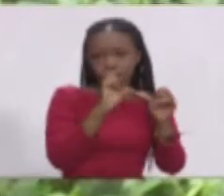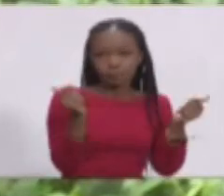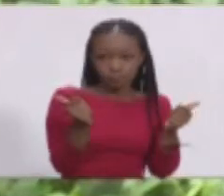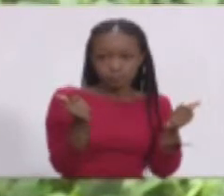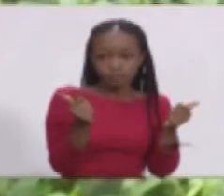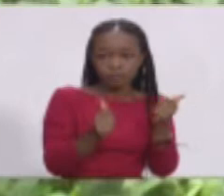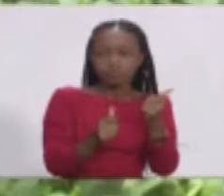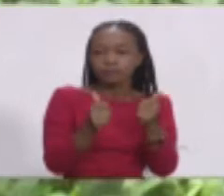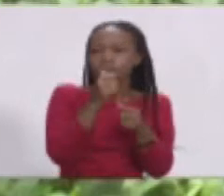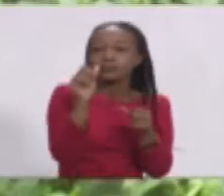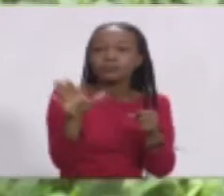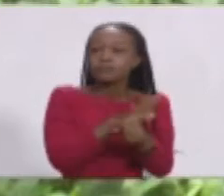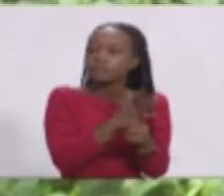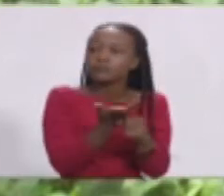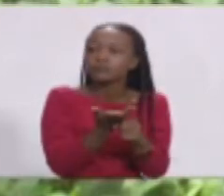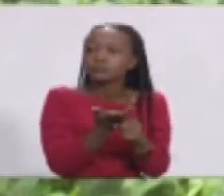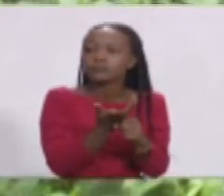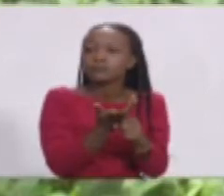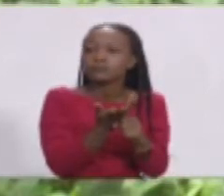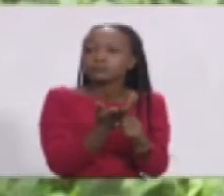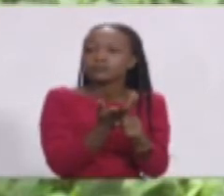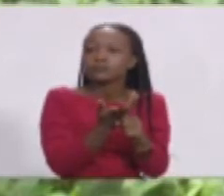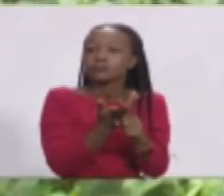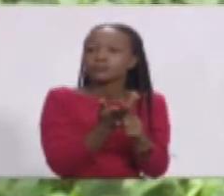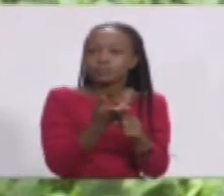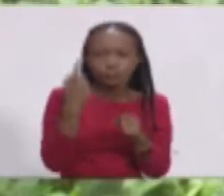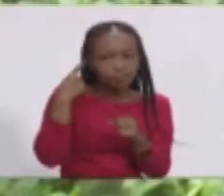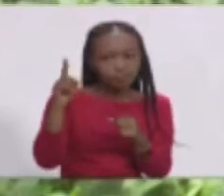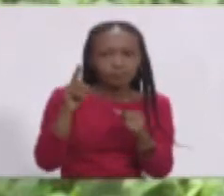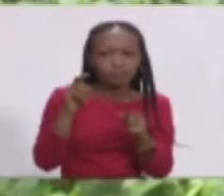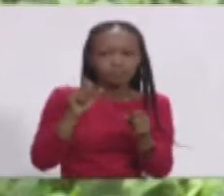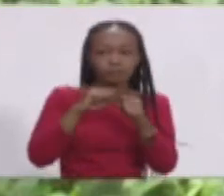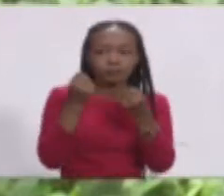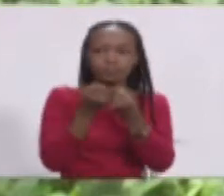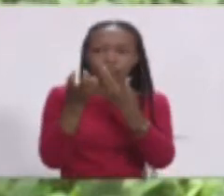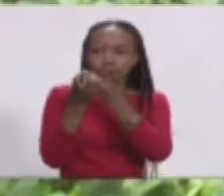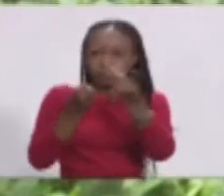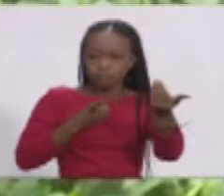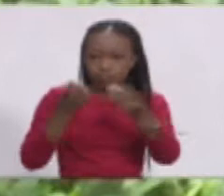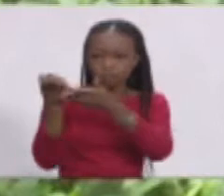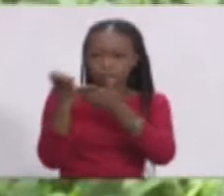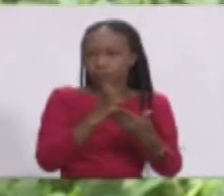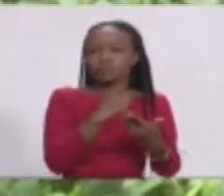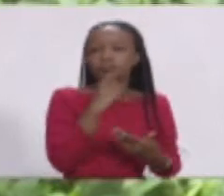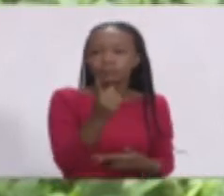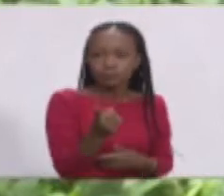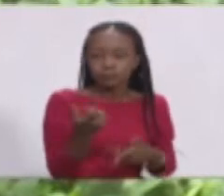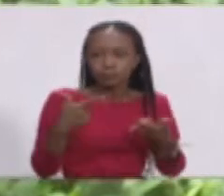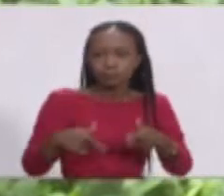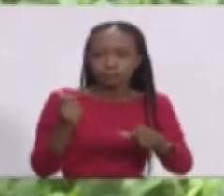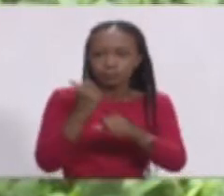least the policies or the interventions for social distancing, that employers have been told to let workers go